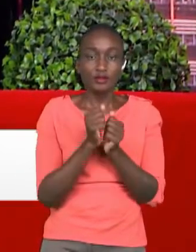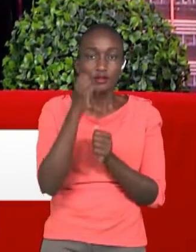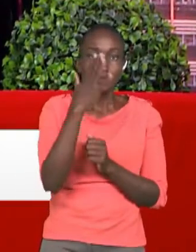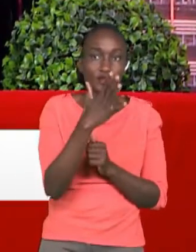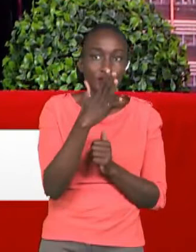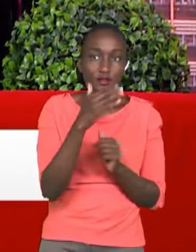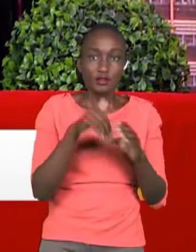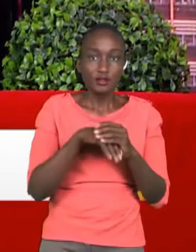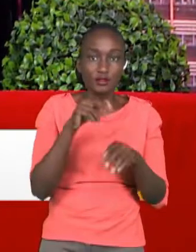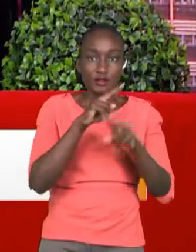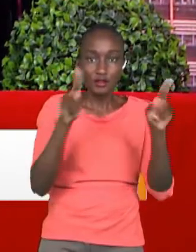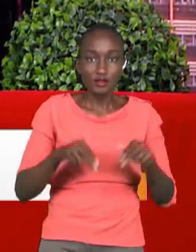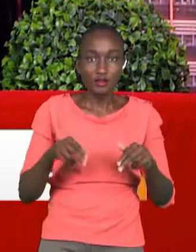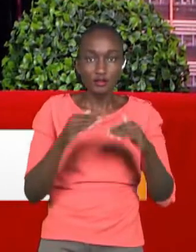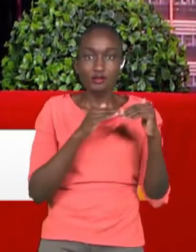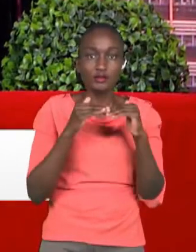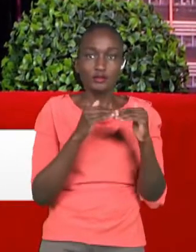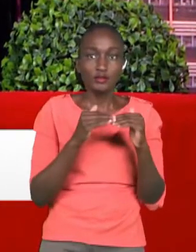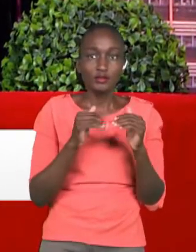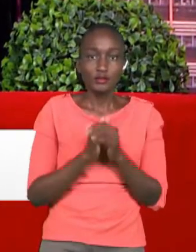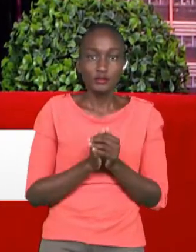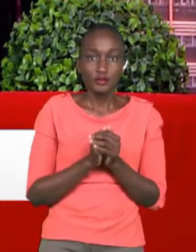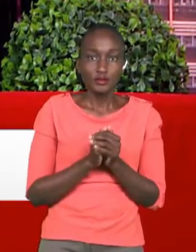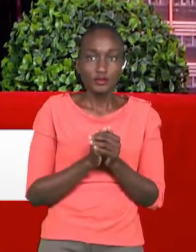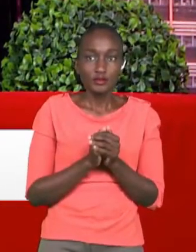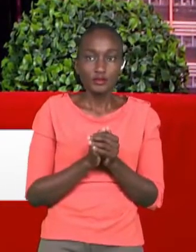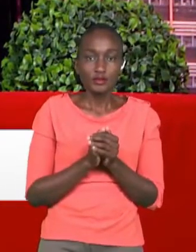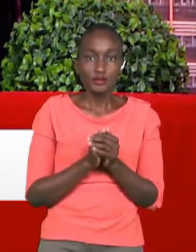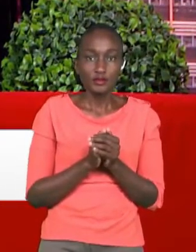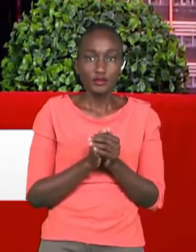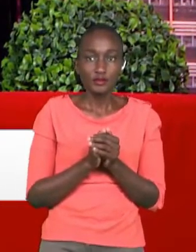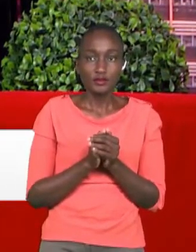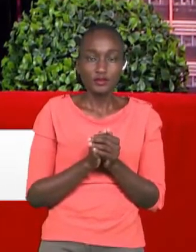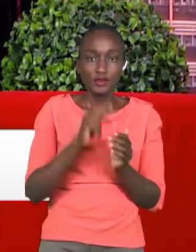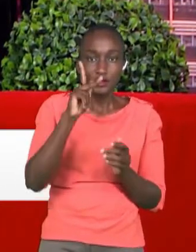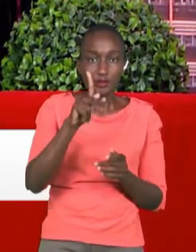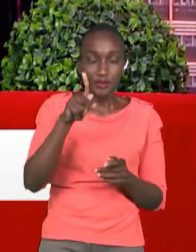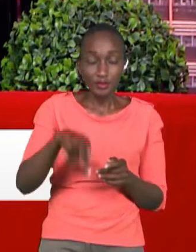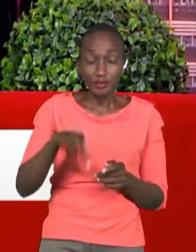the national level, and His Excellency High Commission of India,